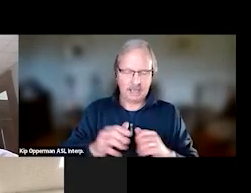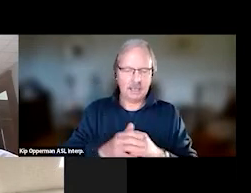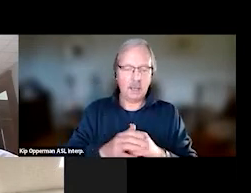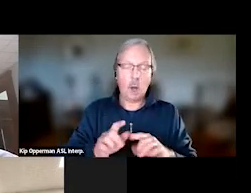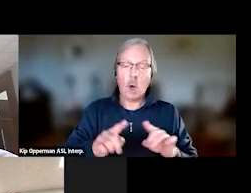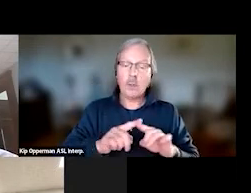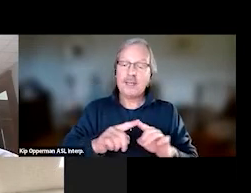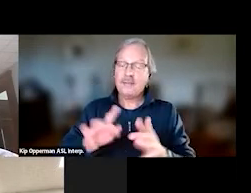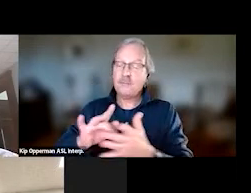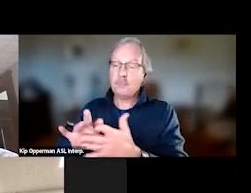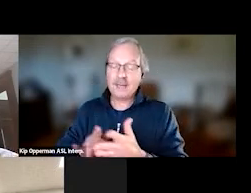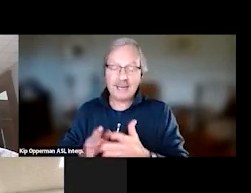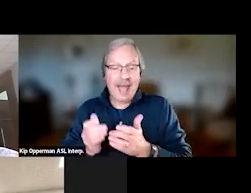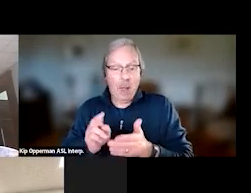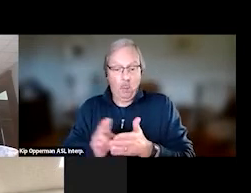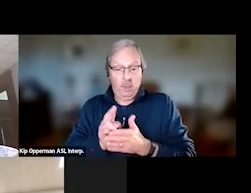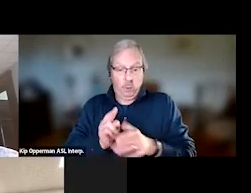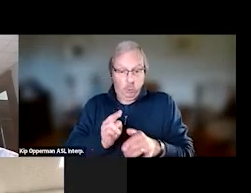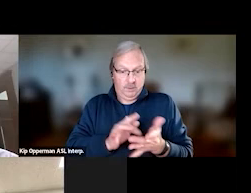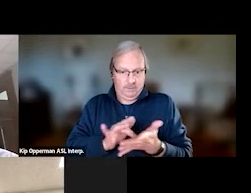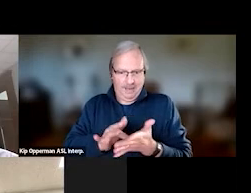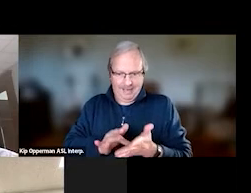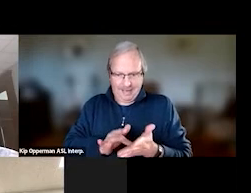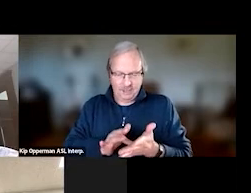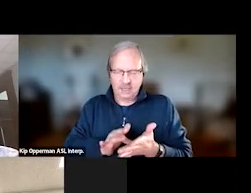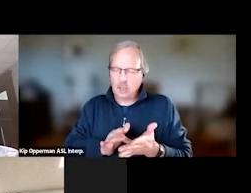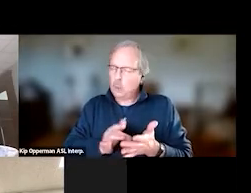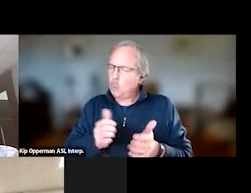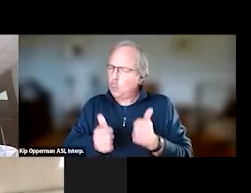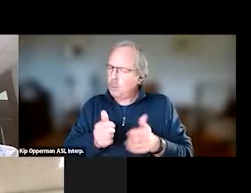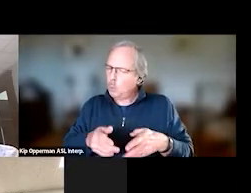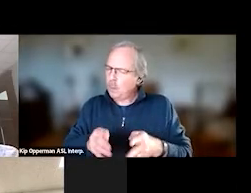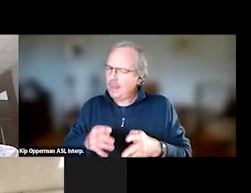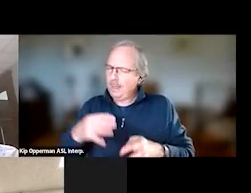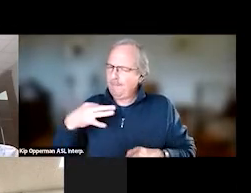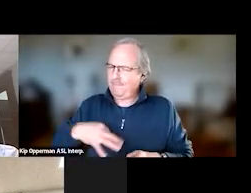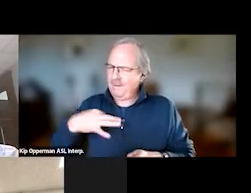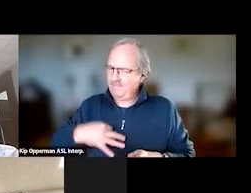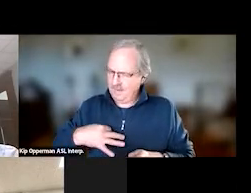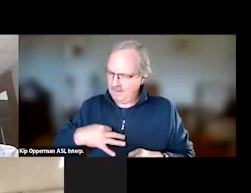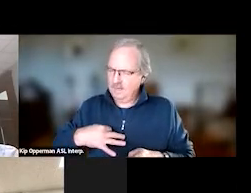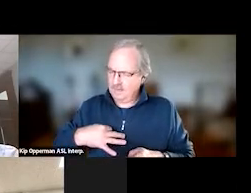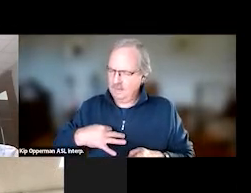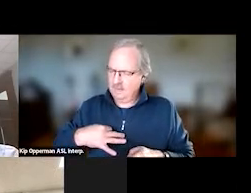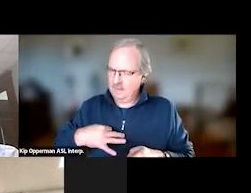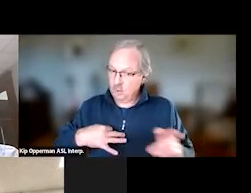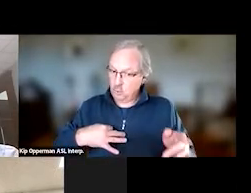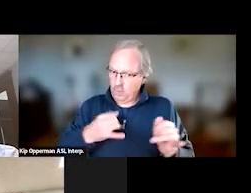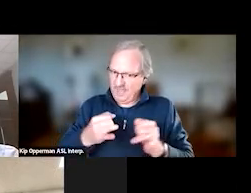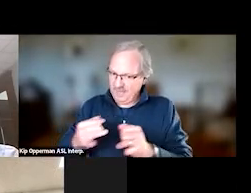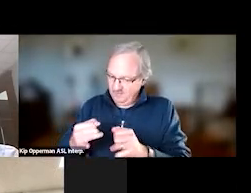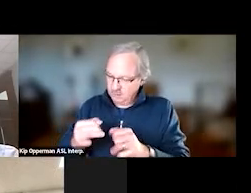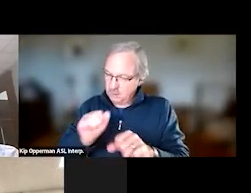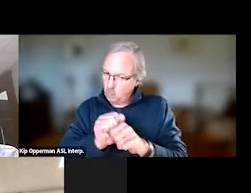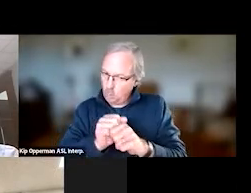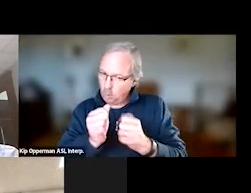medications, how we use them, and in what ways they are beneficial to the individuals that we are working with who have opioid use